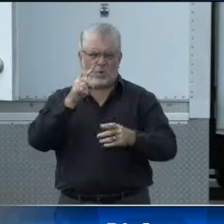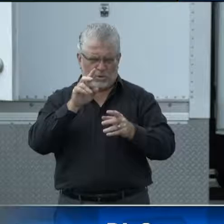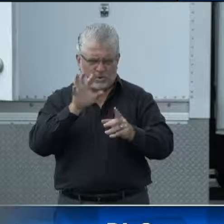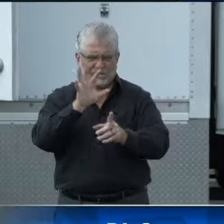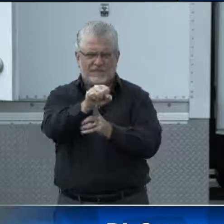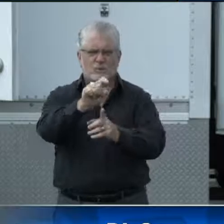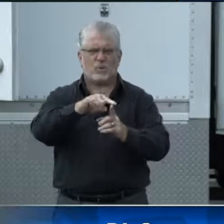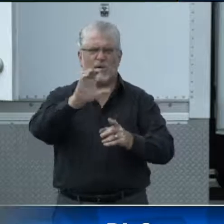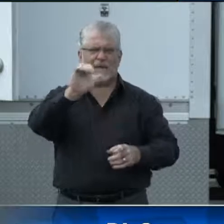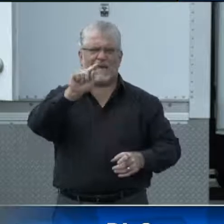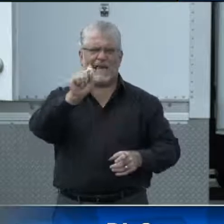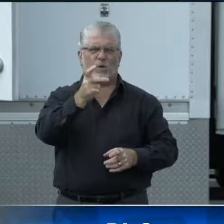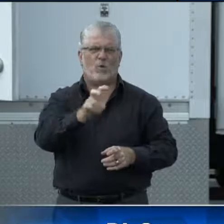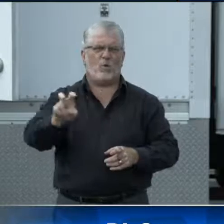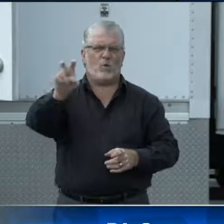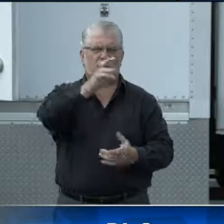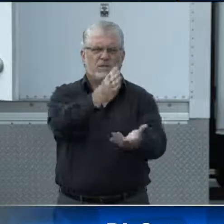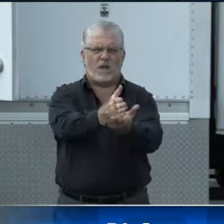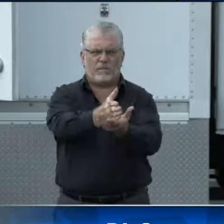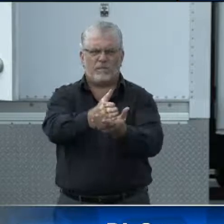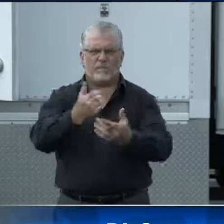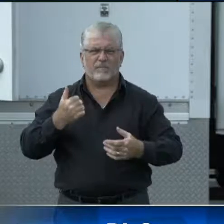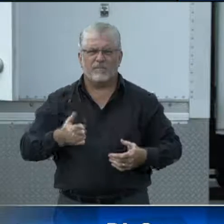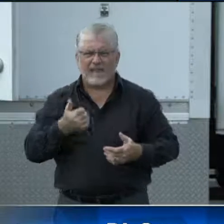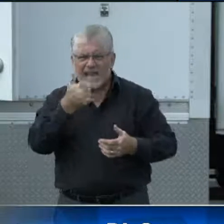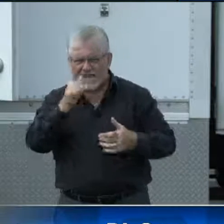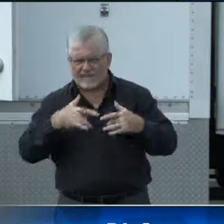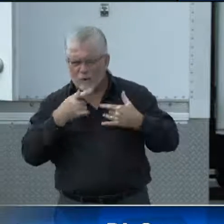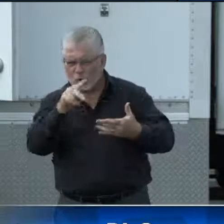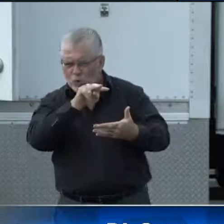upcoming events can be found at the website